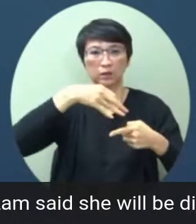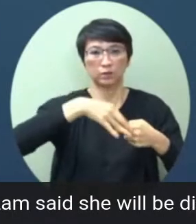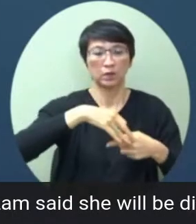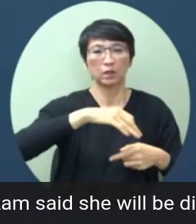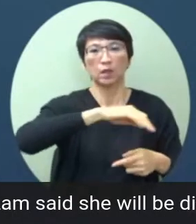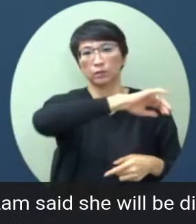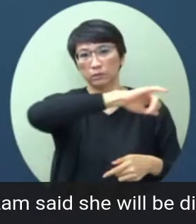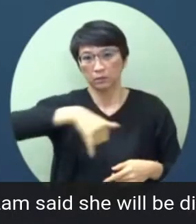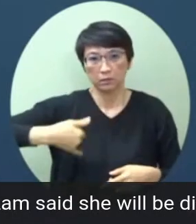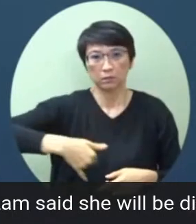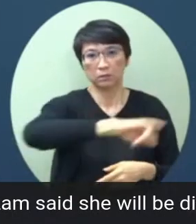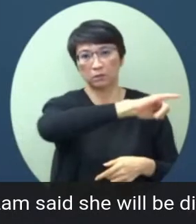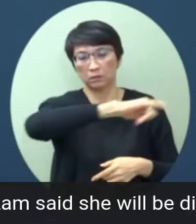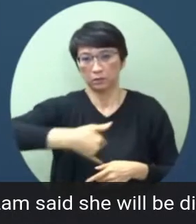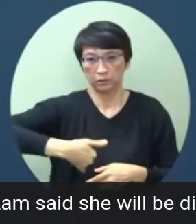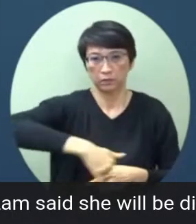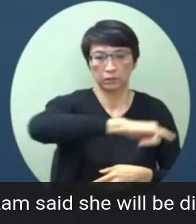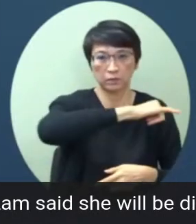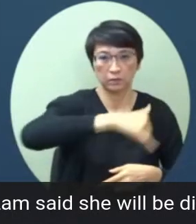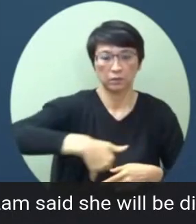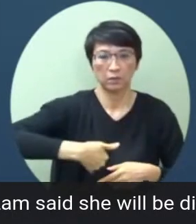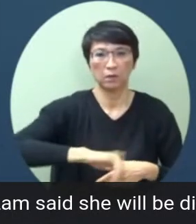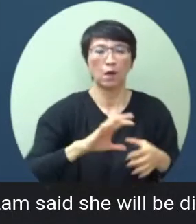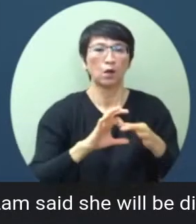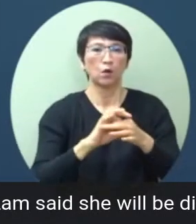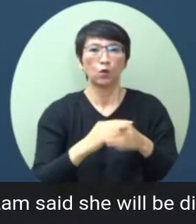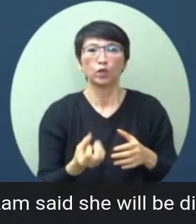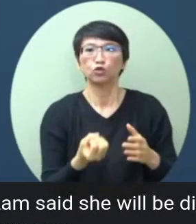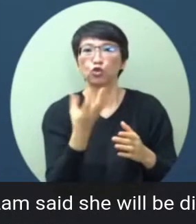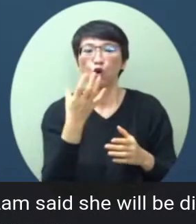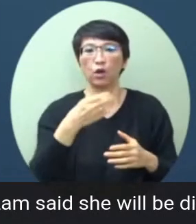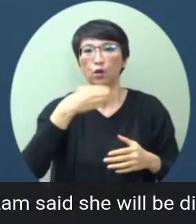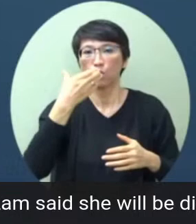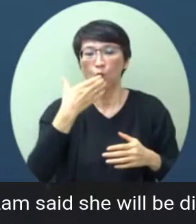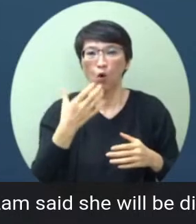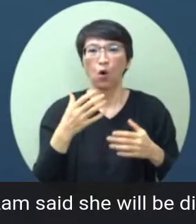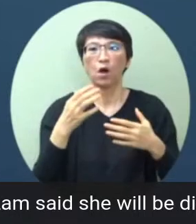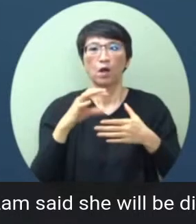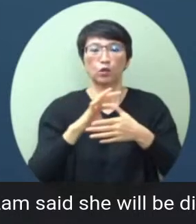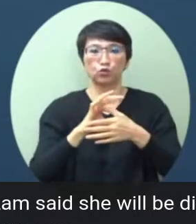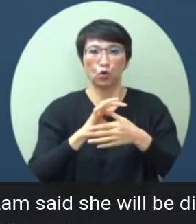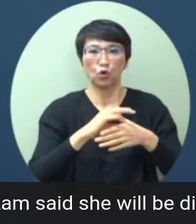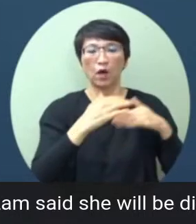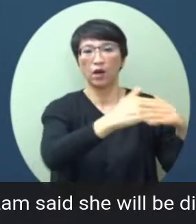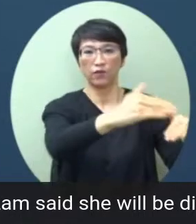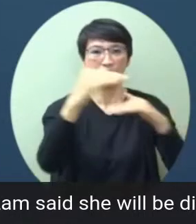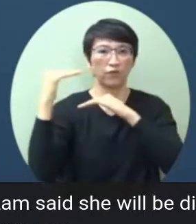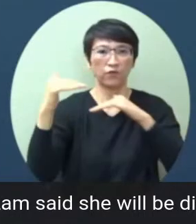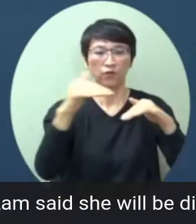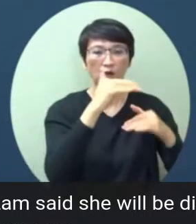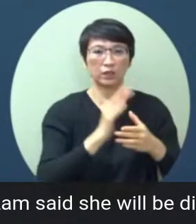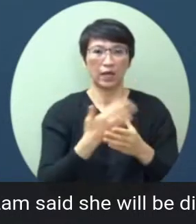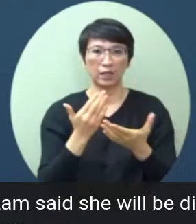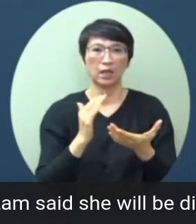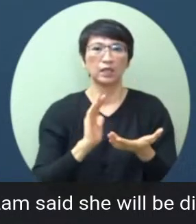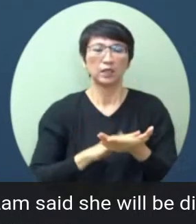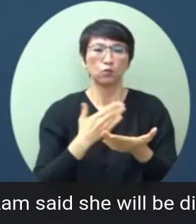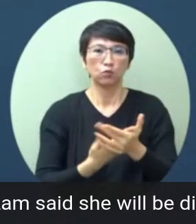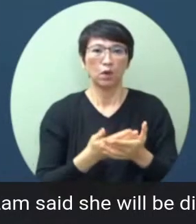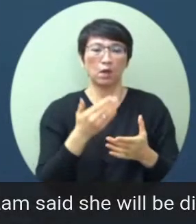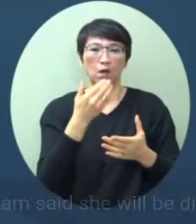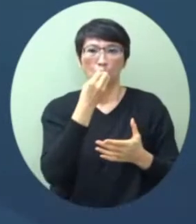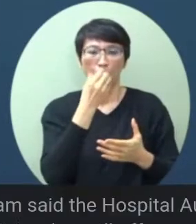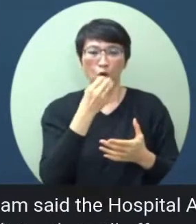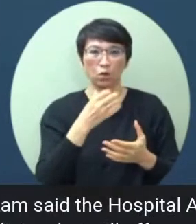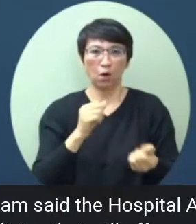logistics. Every day we have hundreds of cross-boundary truck drivers coming back and forth in delivery